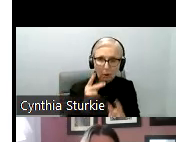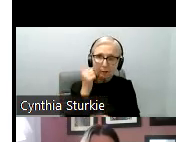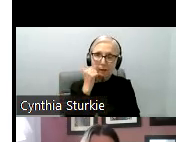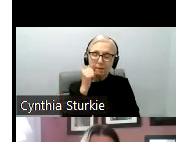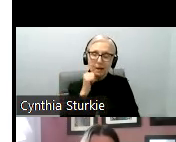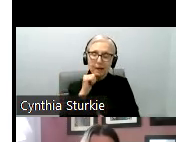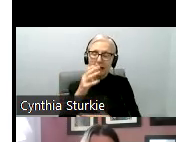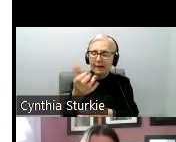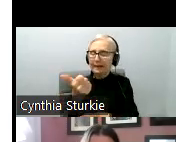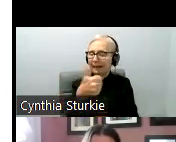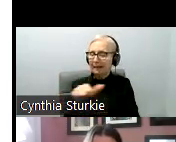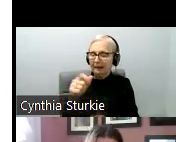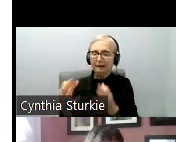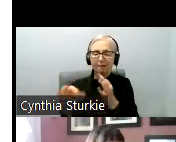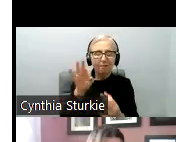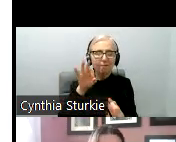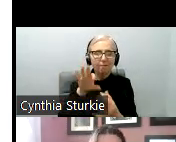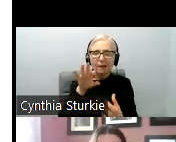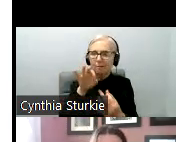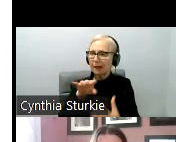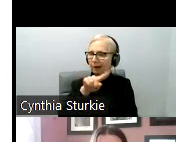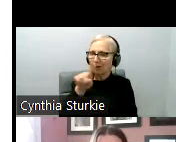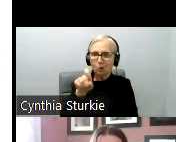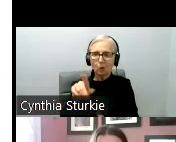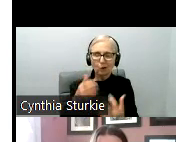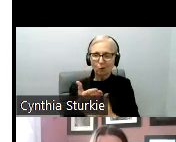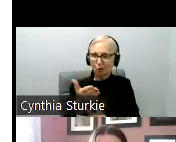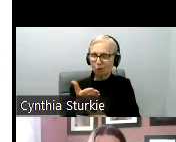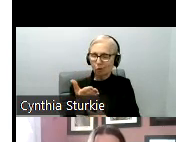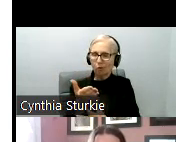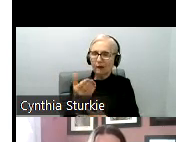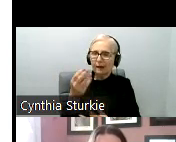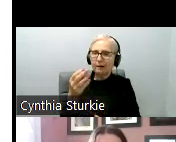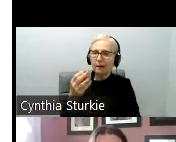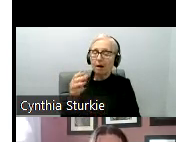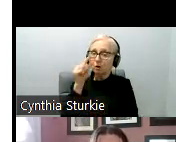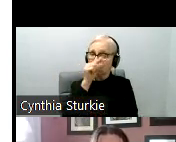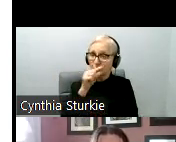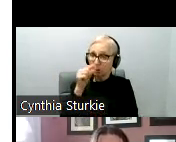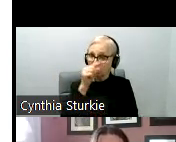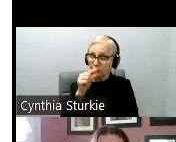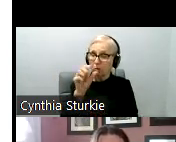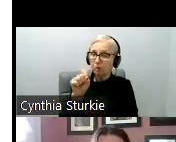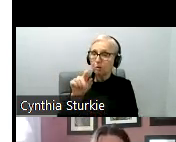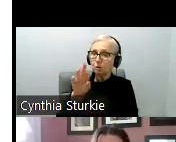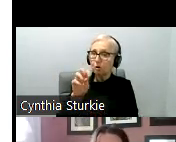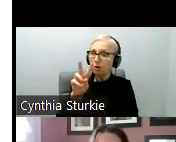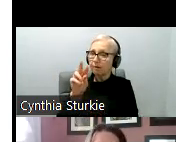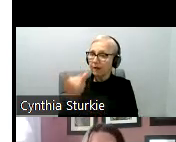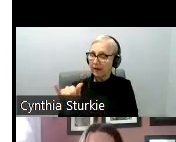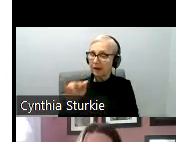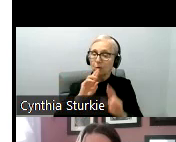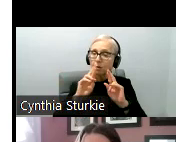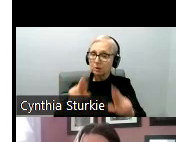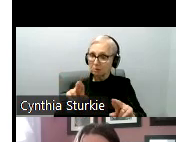any feedback or questions through that inbox. We also have a Google form and survey response that you are welcome